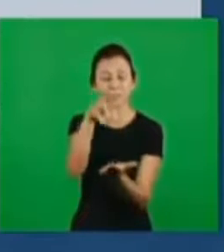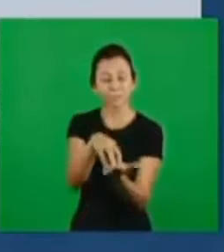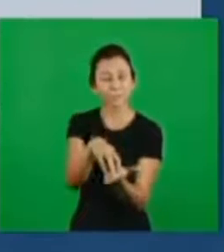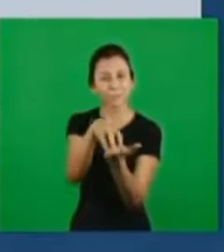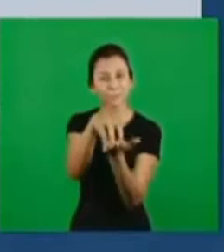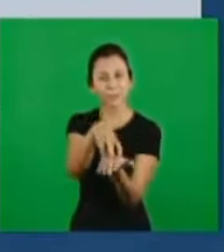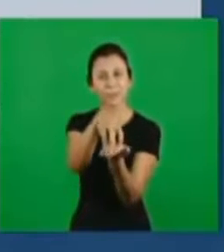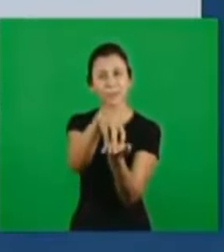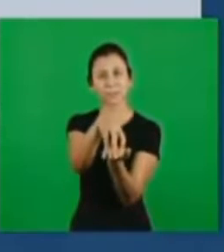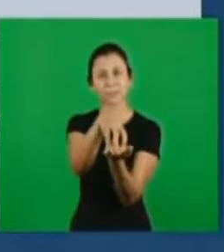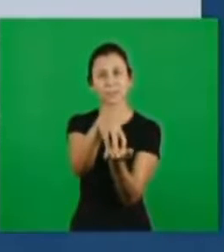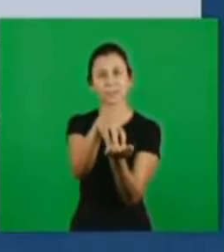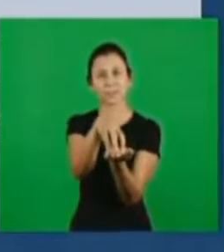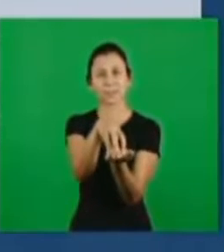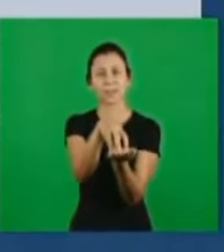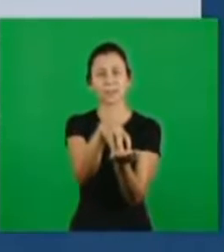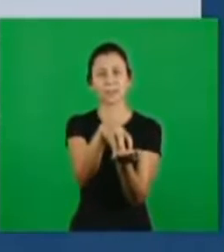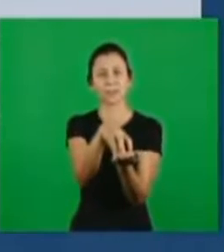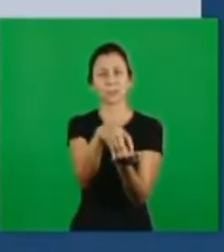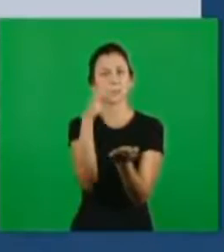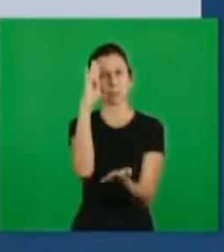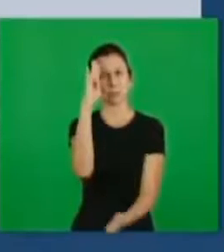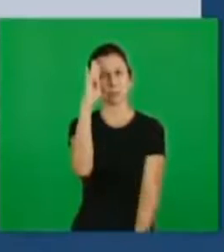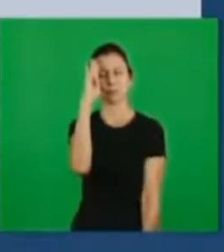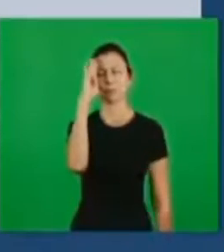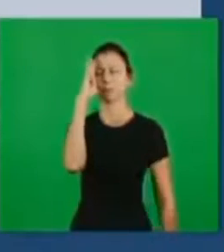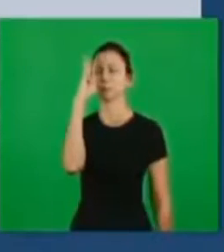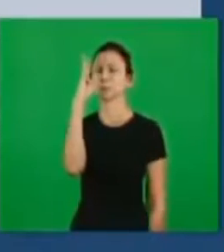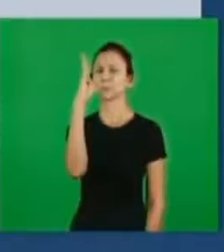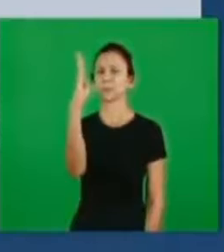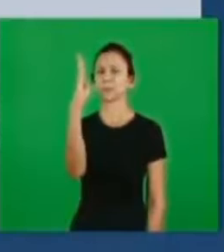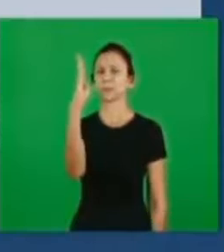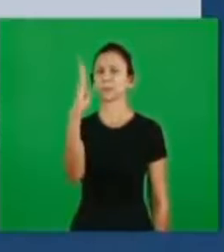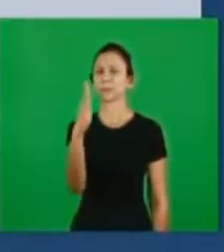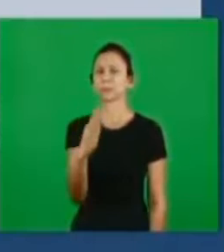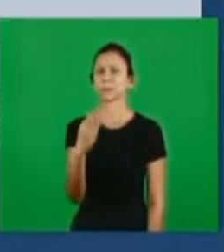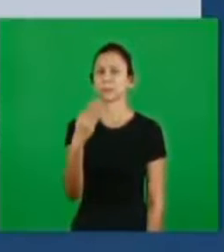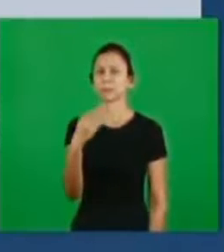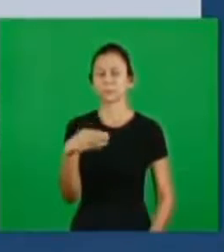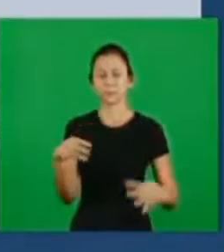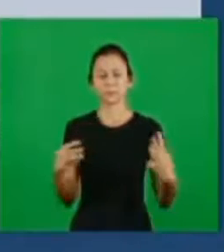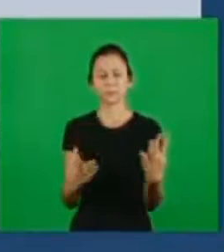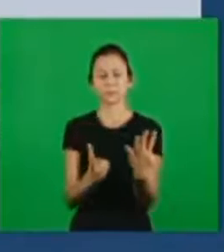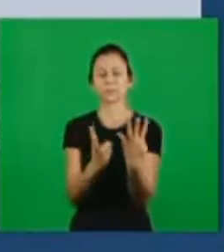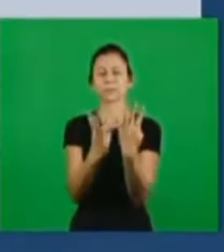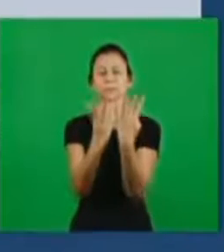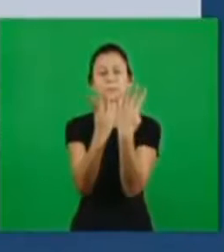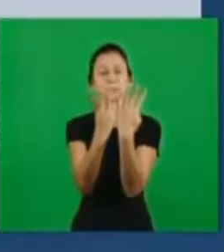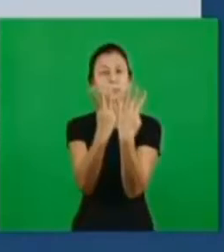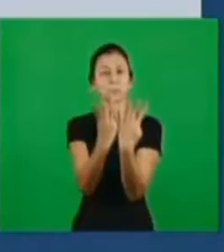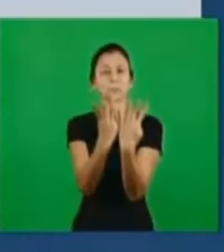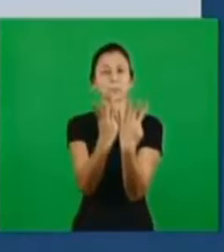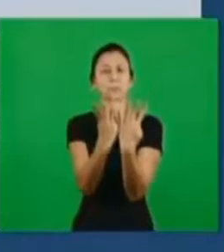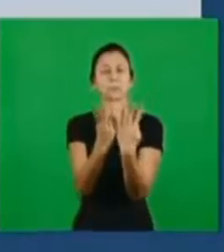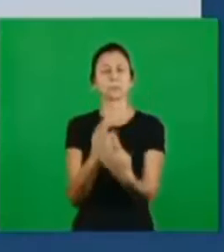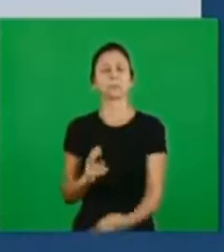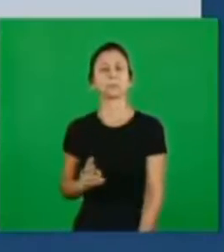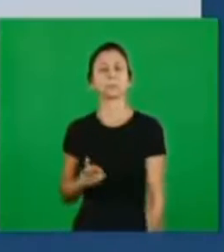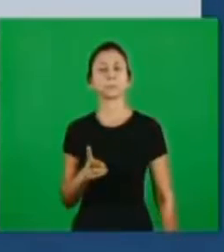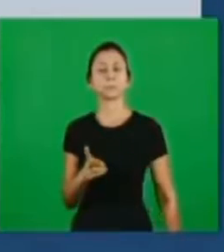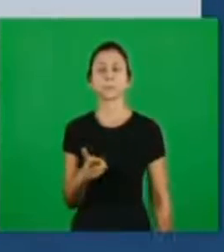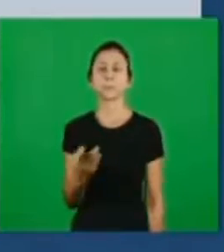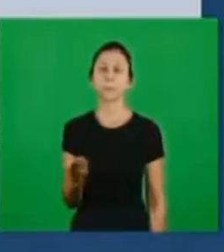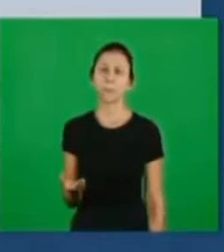as the center, as in the middle of the place that he was positioned in the presence of the seven lampstands. And